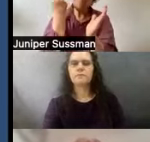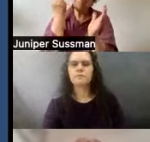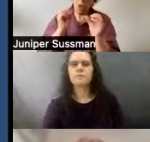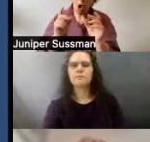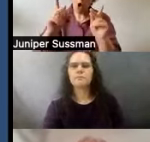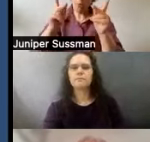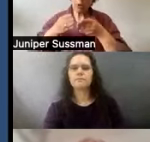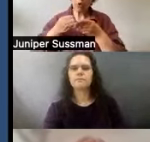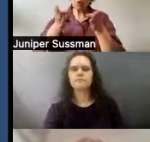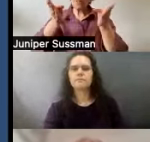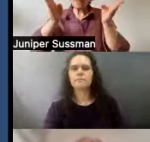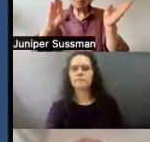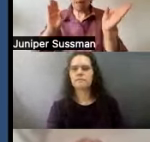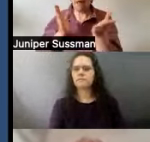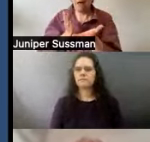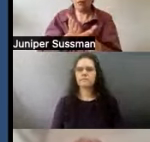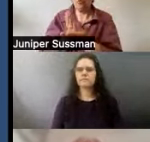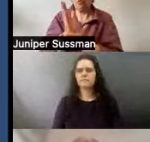that piece